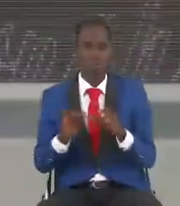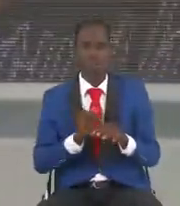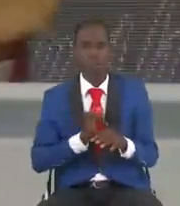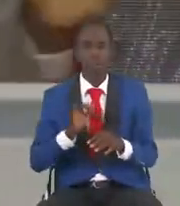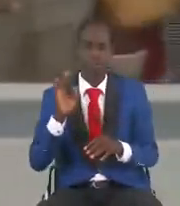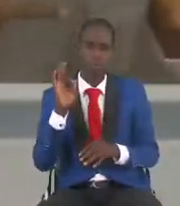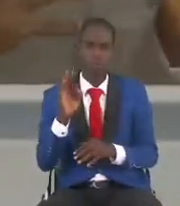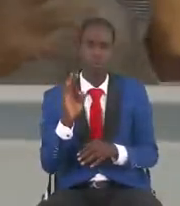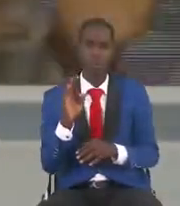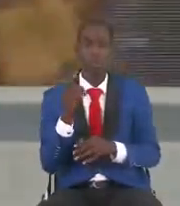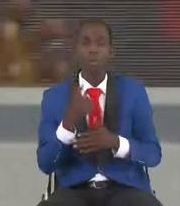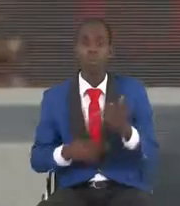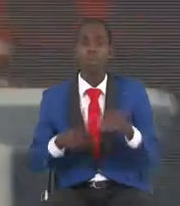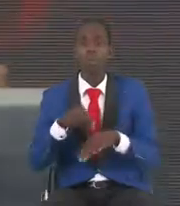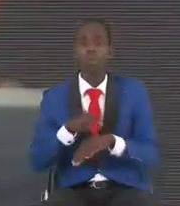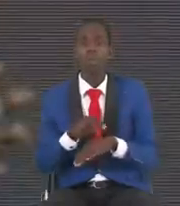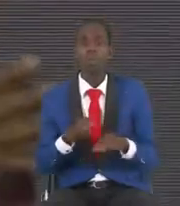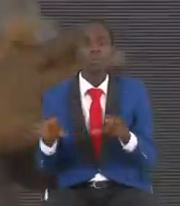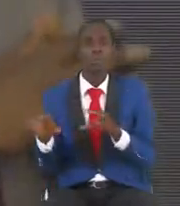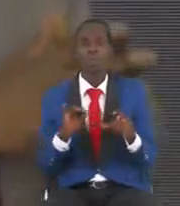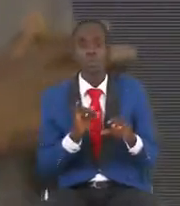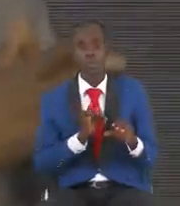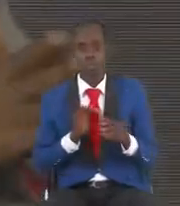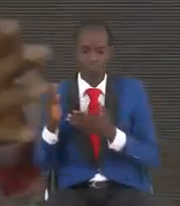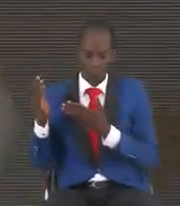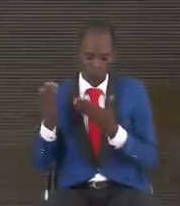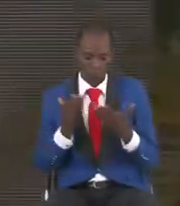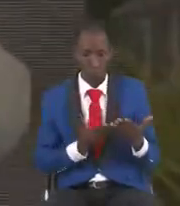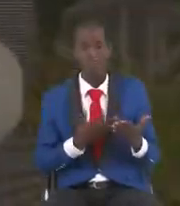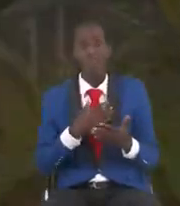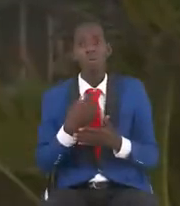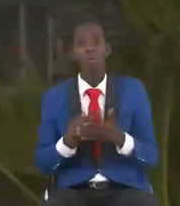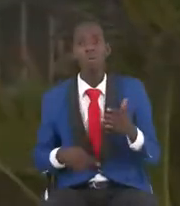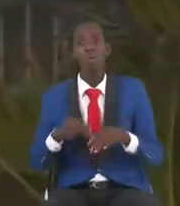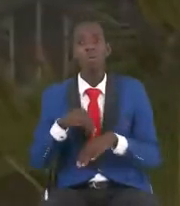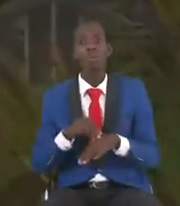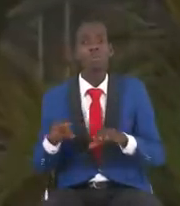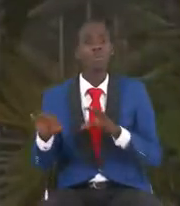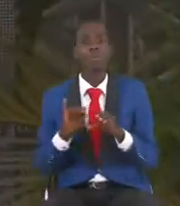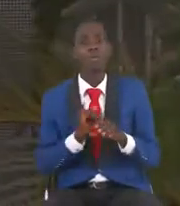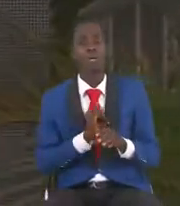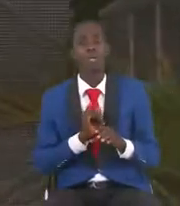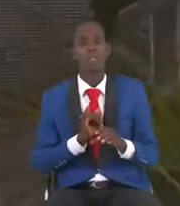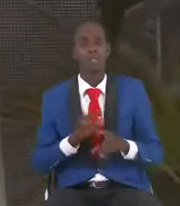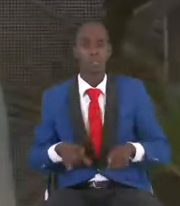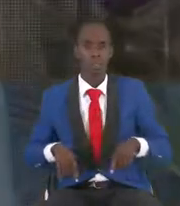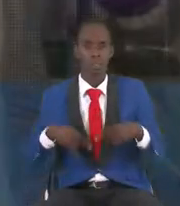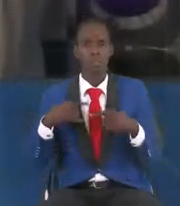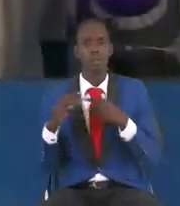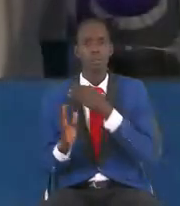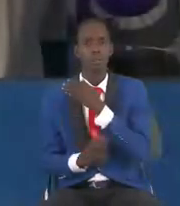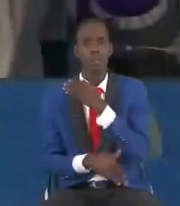What message do I carry? And what message do I lay by? It must be